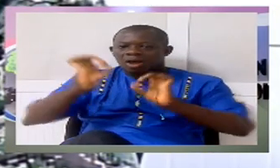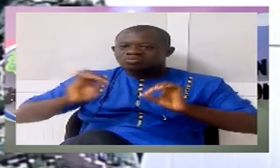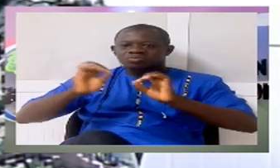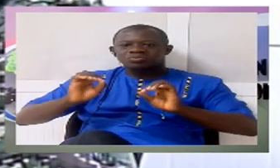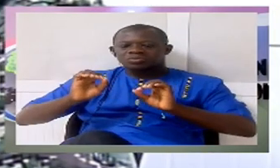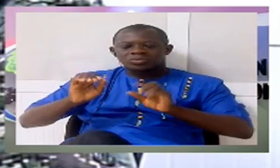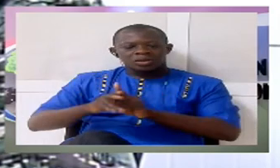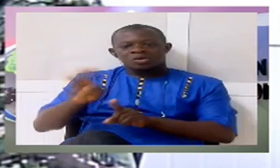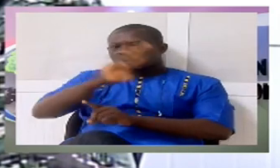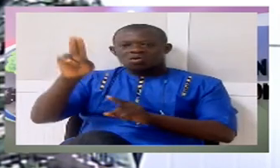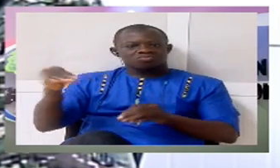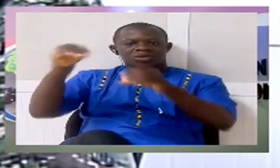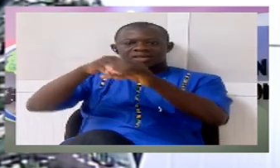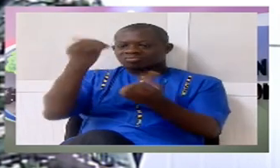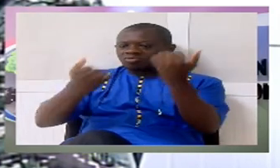ci convoy. No, he was not in the